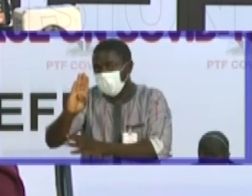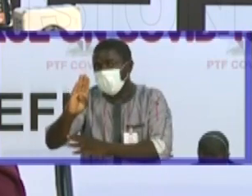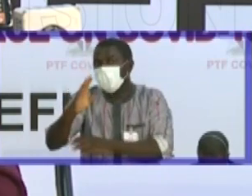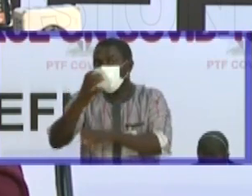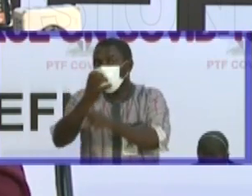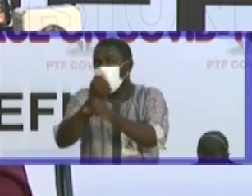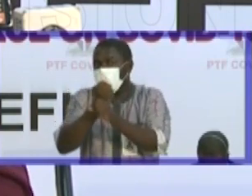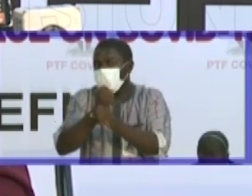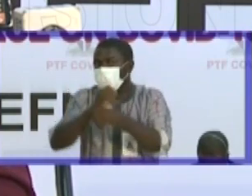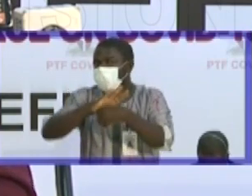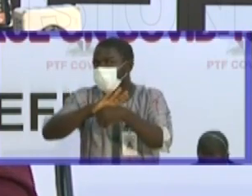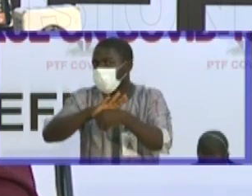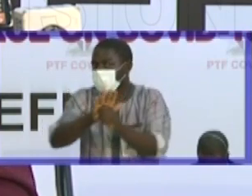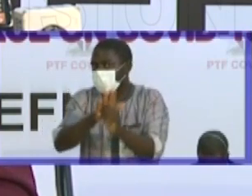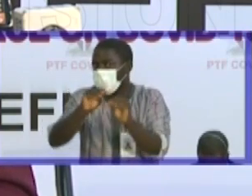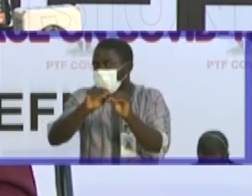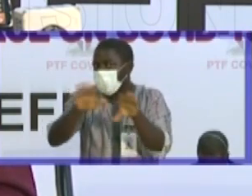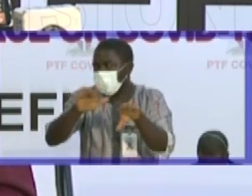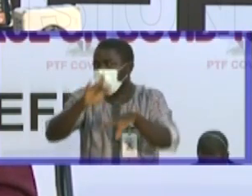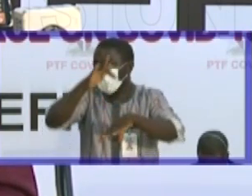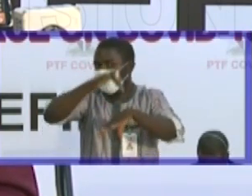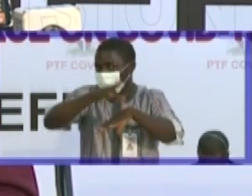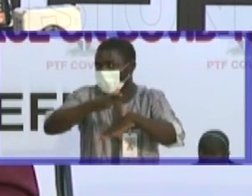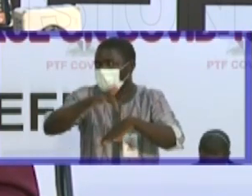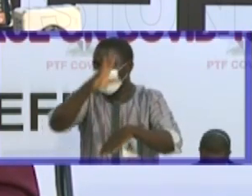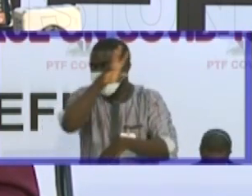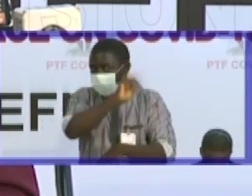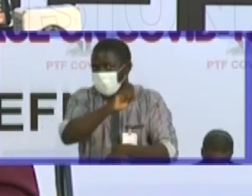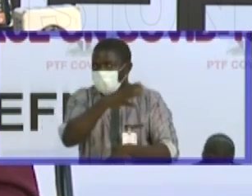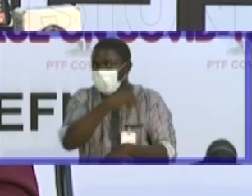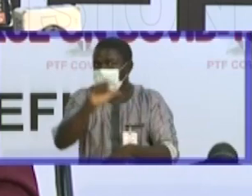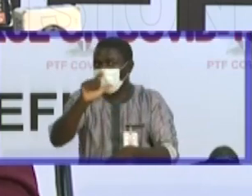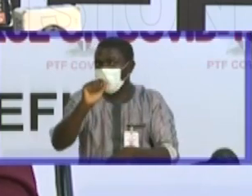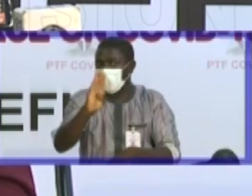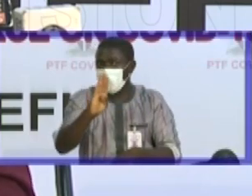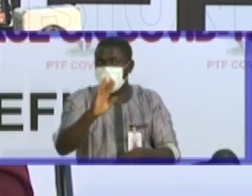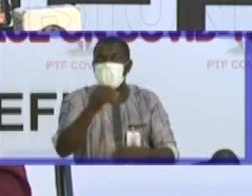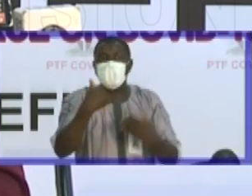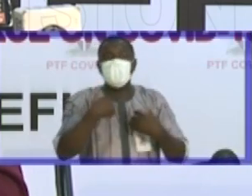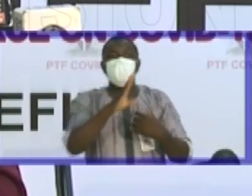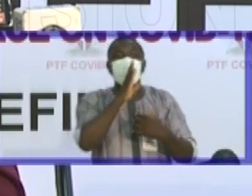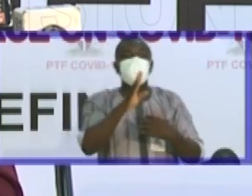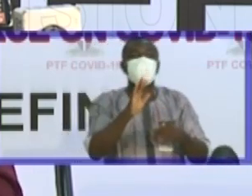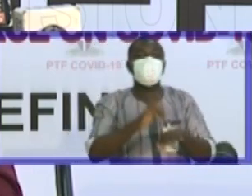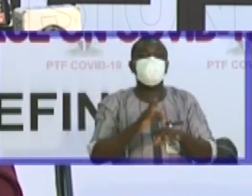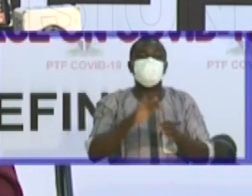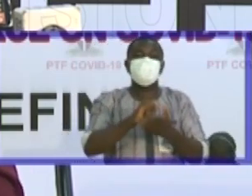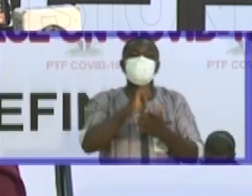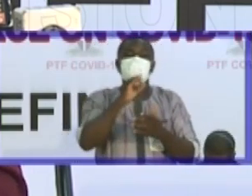infected, and the laboratory had to be shut down for decontamination. That was just